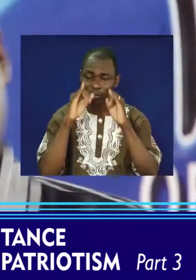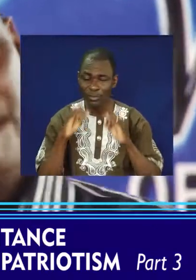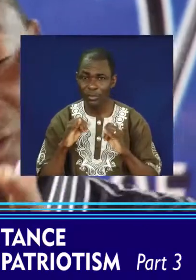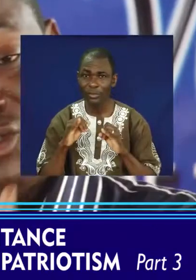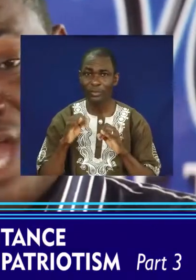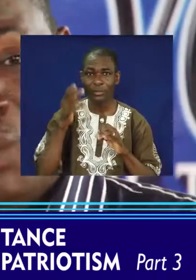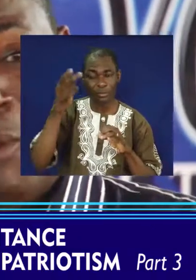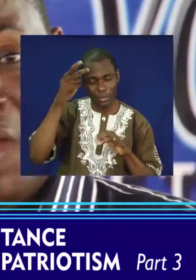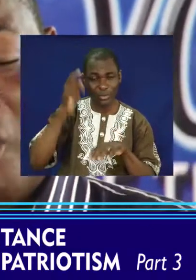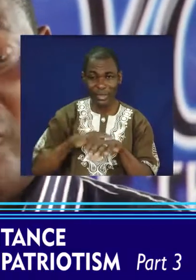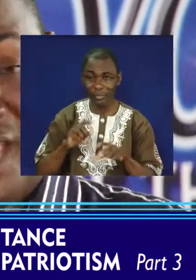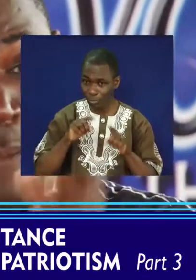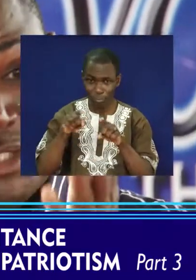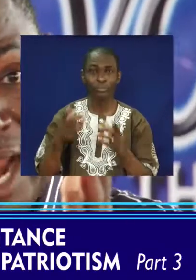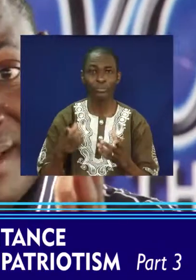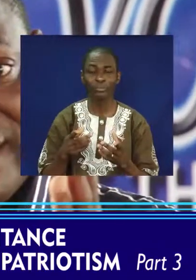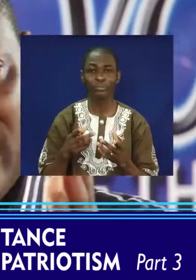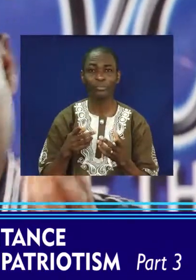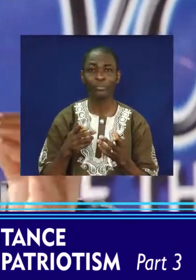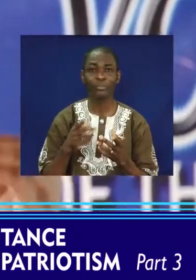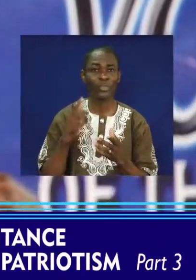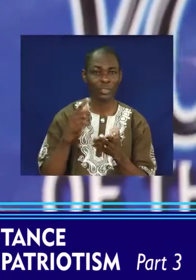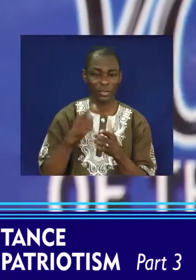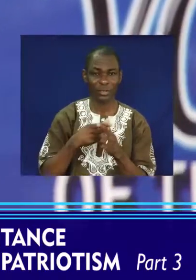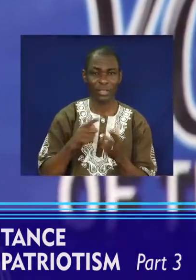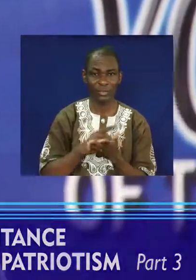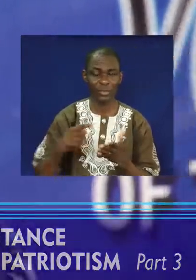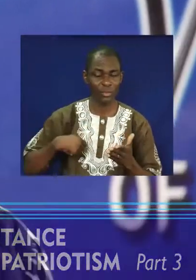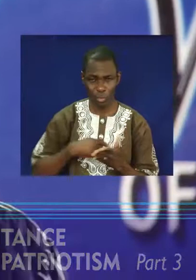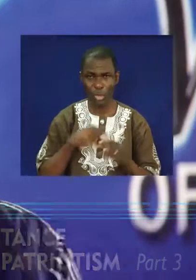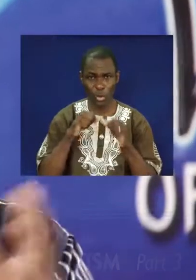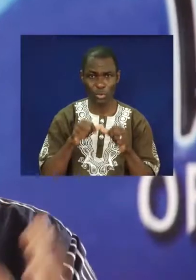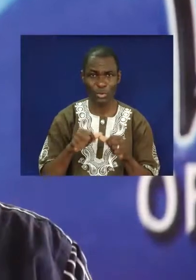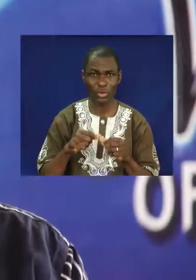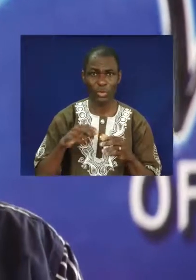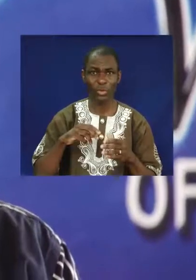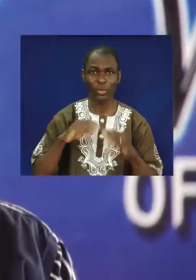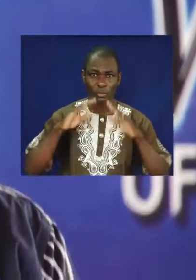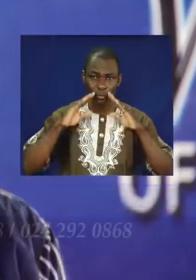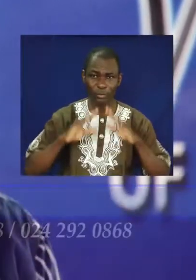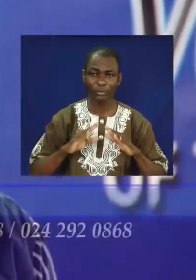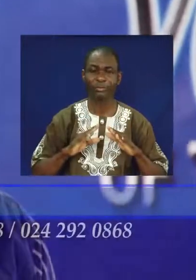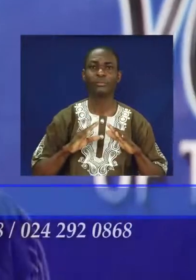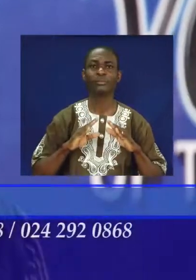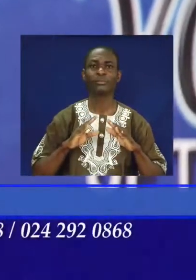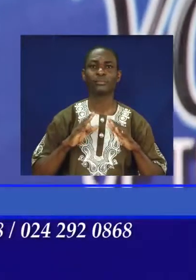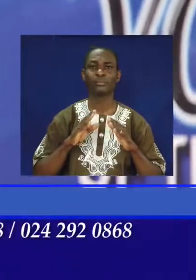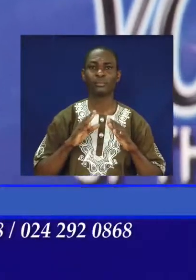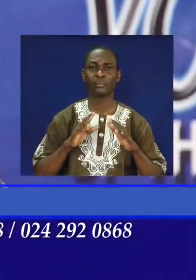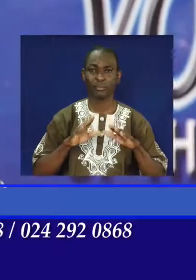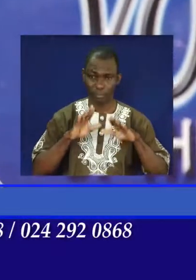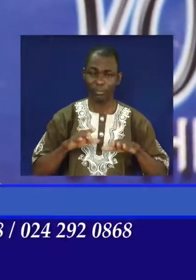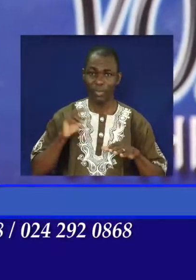a bar, Mecoso and Wabo and Como, you hear Butre, a hear a Sujay, or Omanimo, or Briar, see a quack or two about Nashe, one for